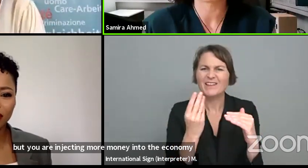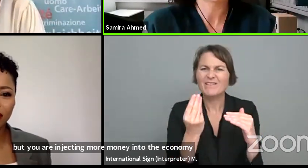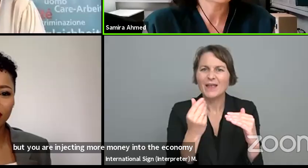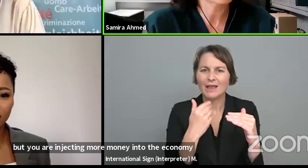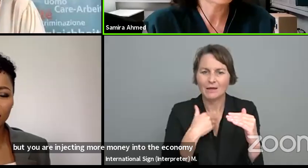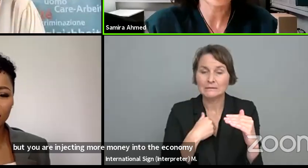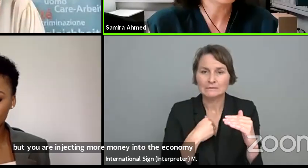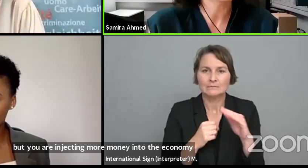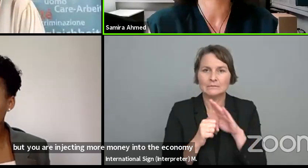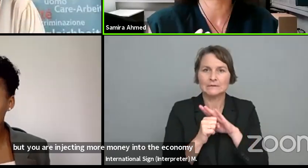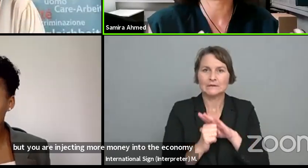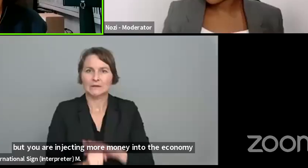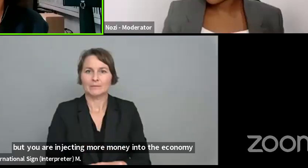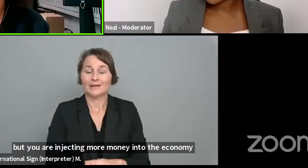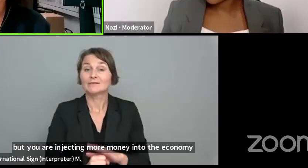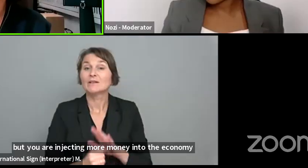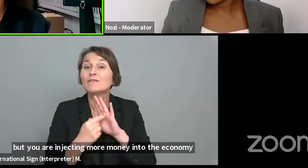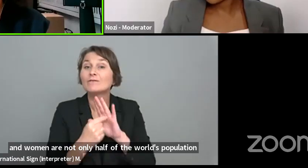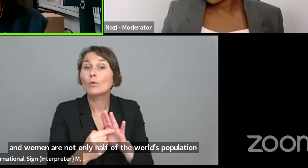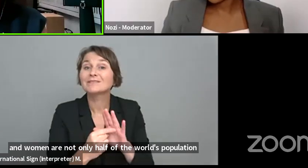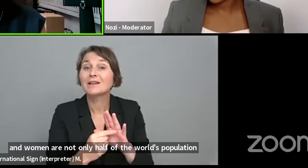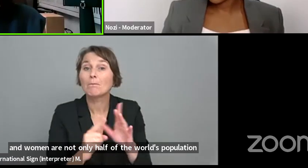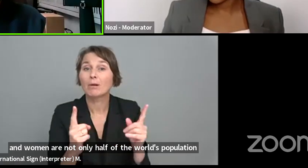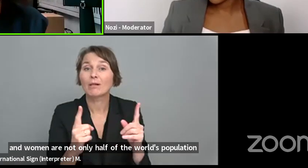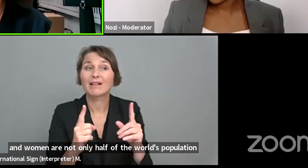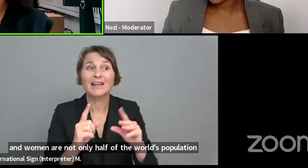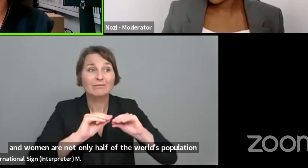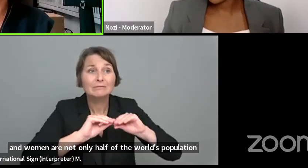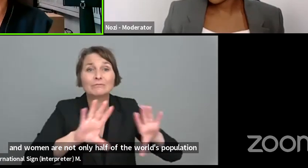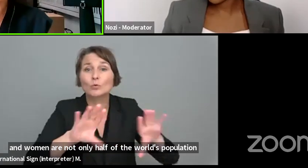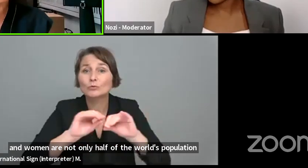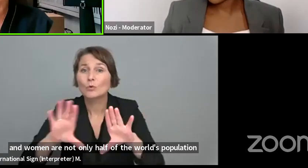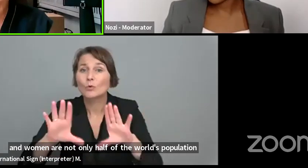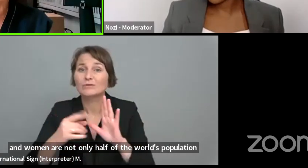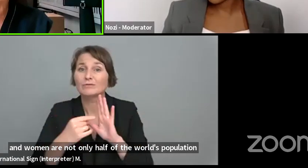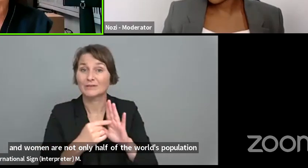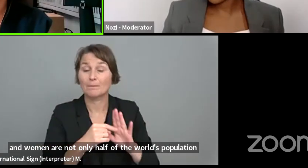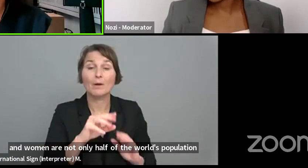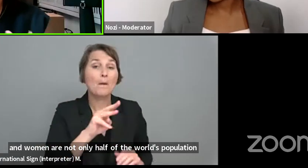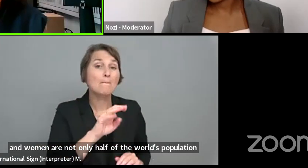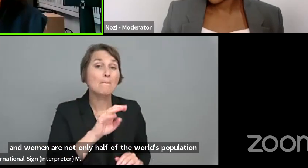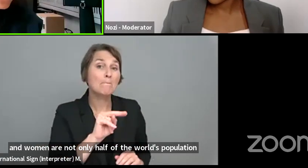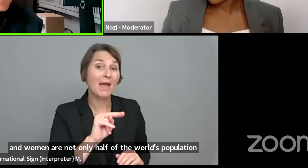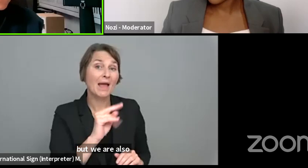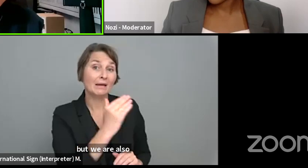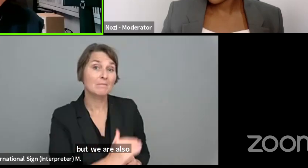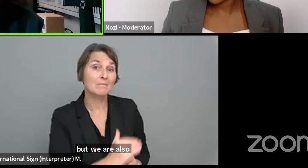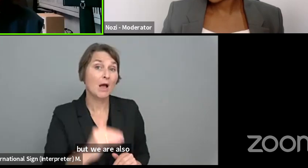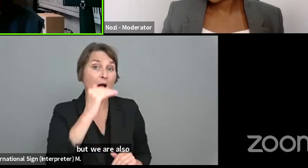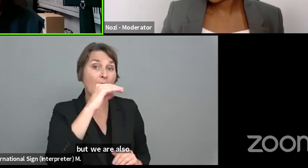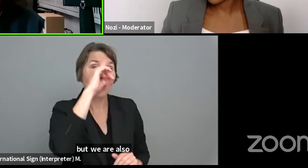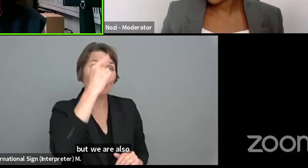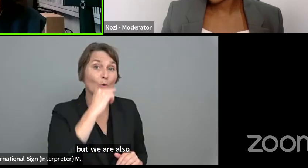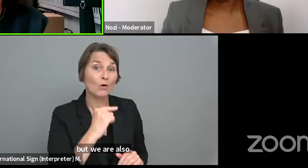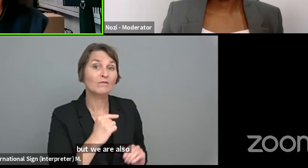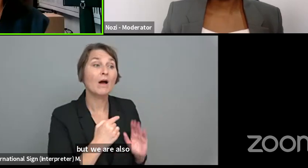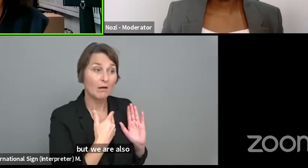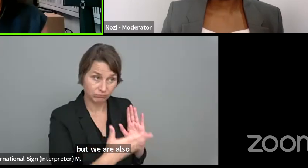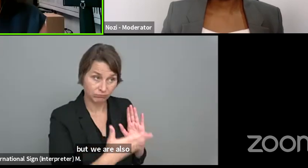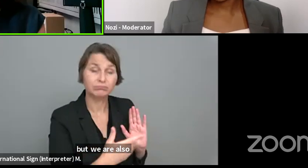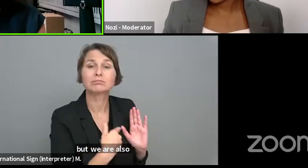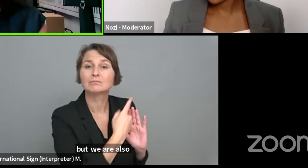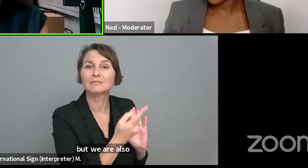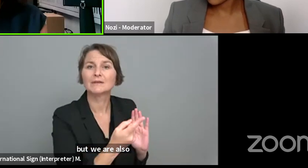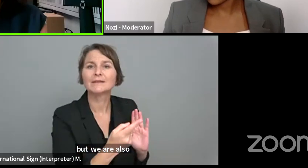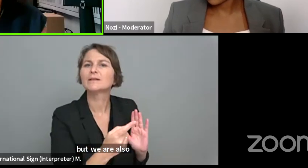reporting around Megan's case, around my case, around any case where a woman is in a high profile, relatively well-paid job, there'll always